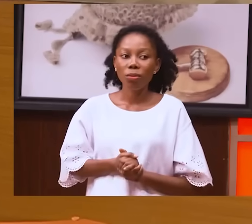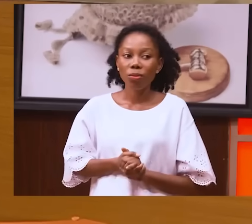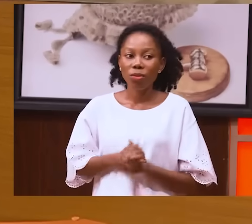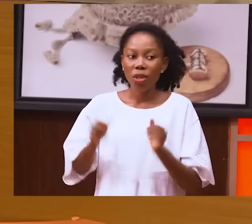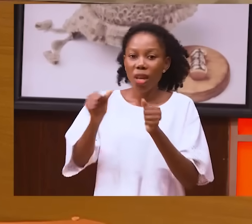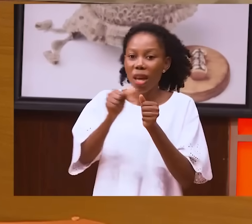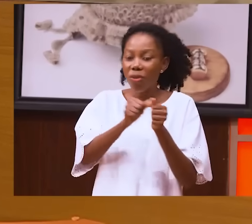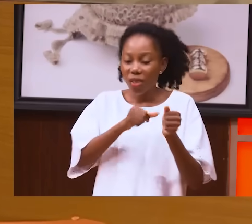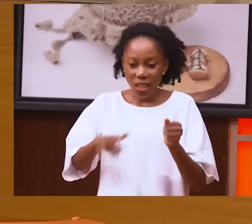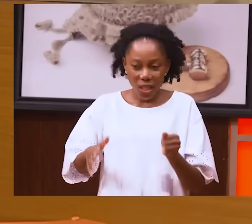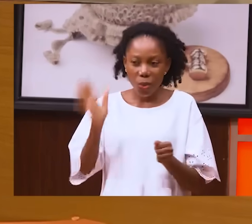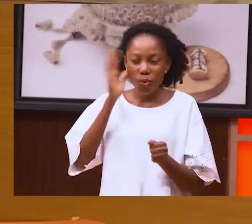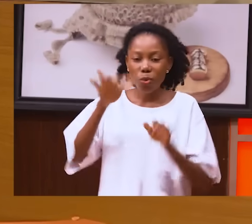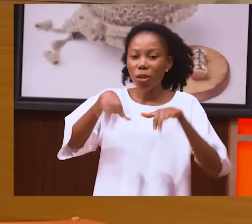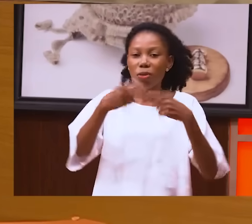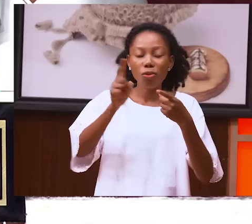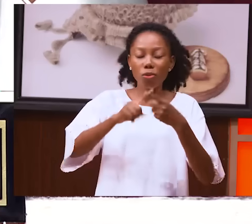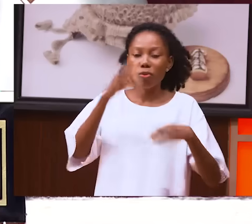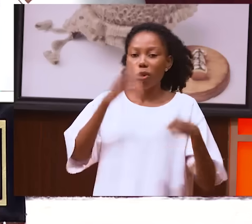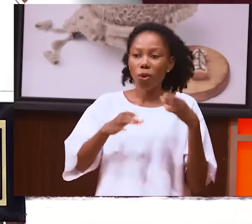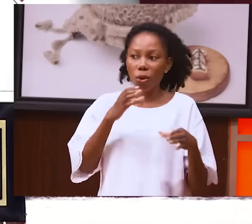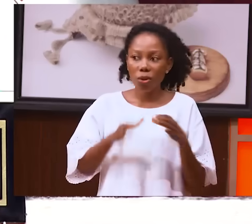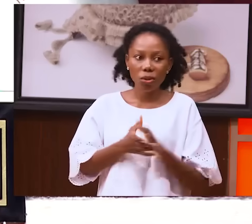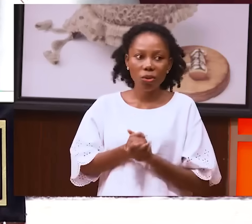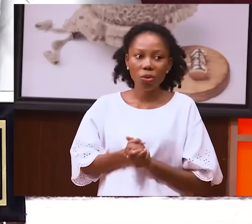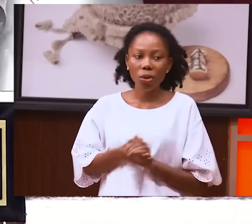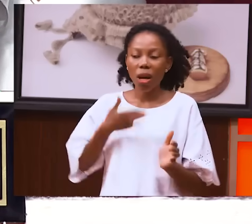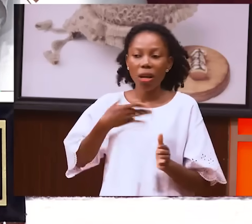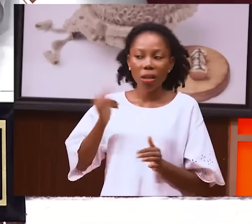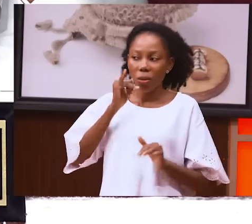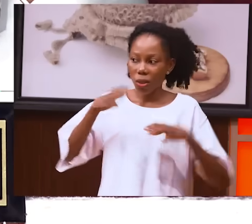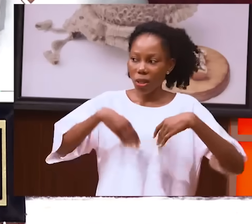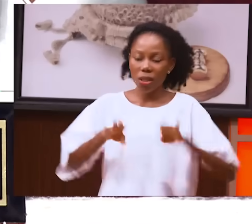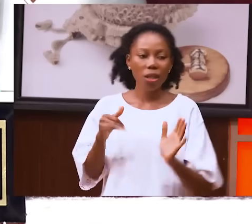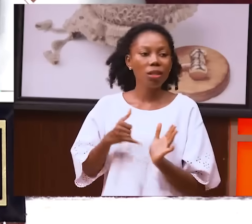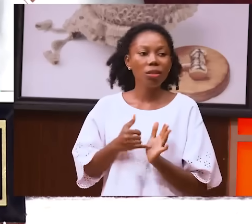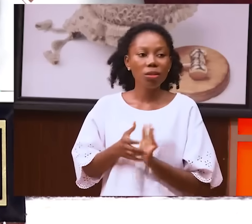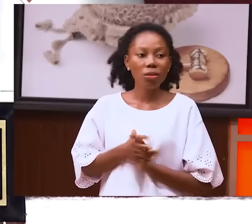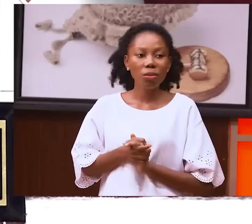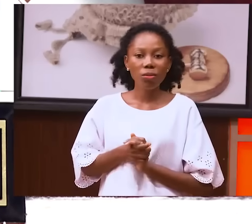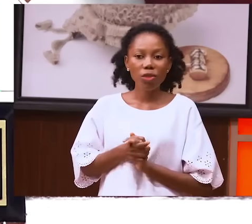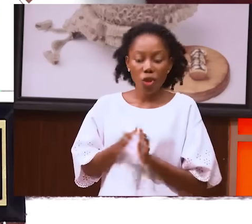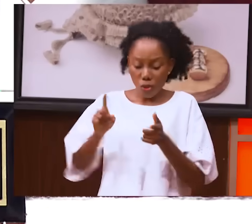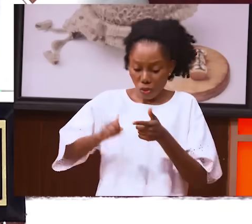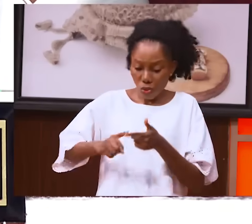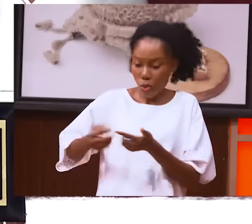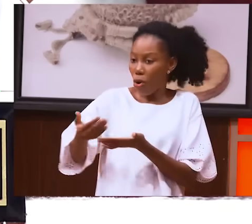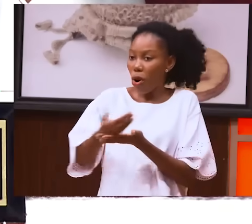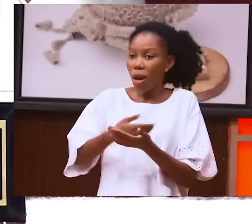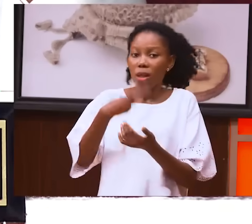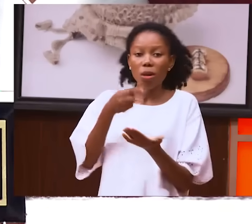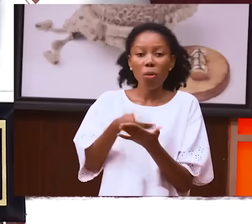everything will be taken to the court premises and will be sold to offset the sum you are